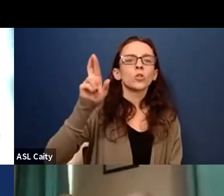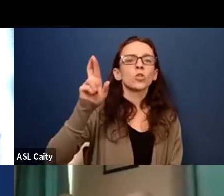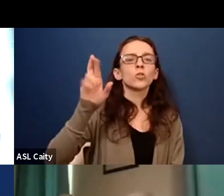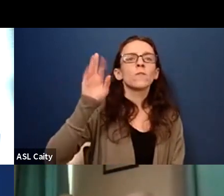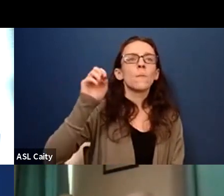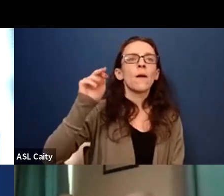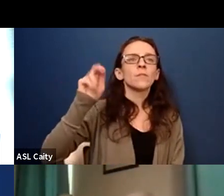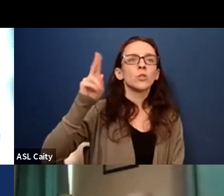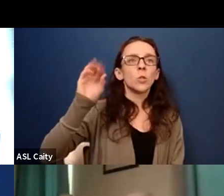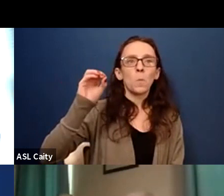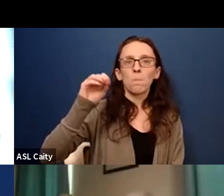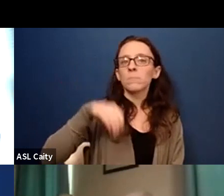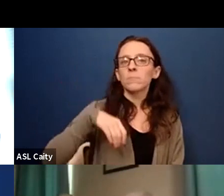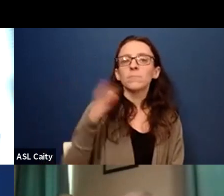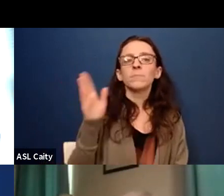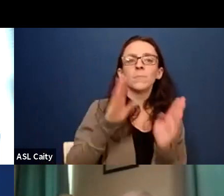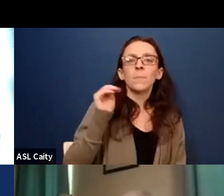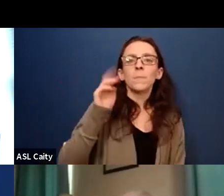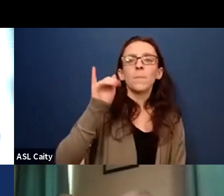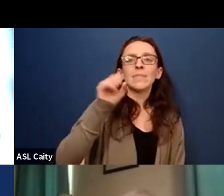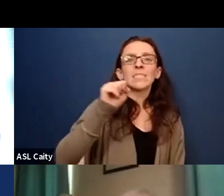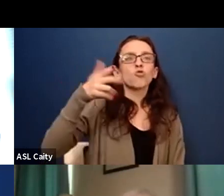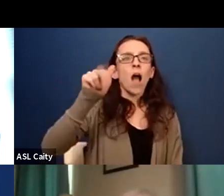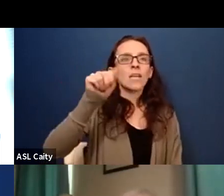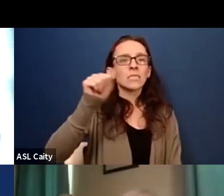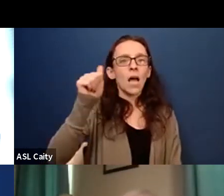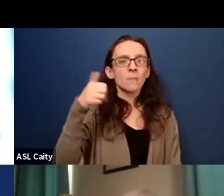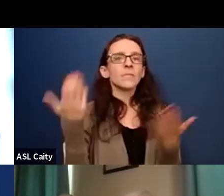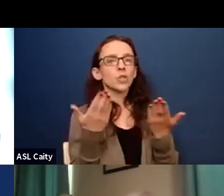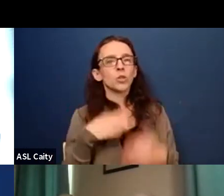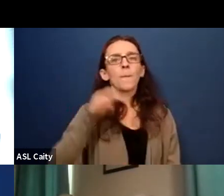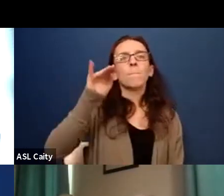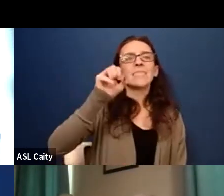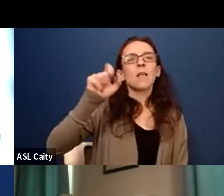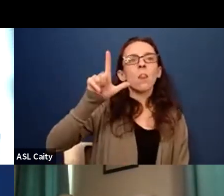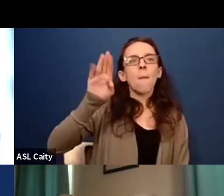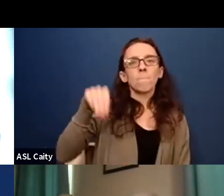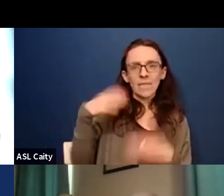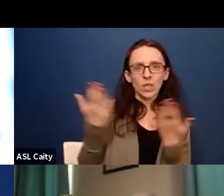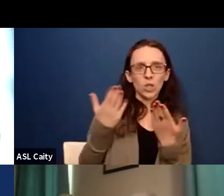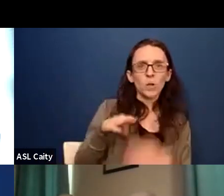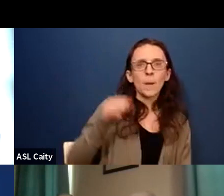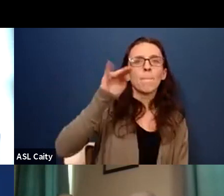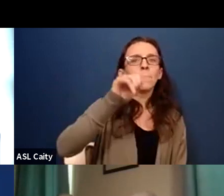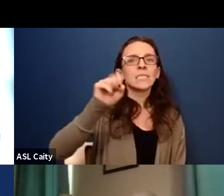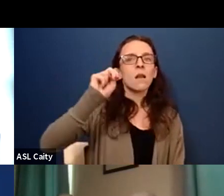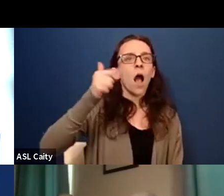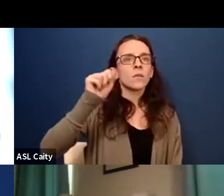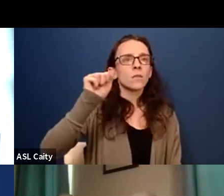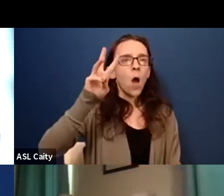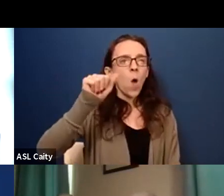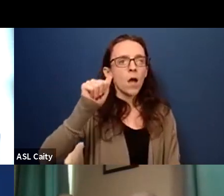Ms. Grassa? Here. Ms. Lam? Here. Ms. Nagasawa? Here. Ms.